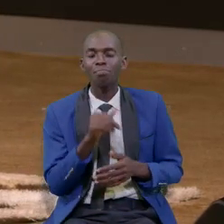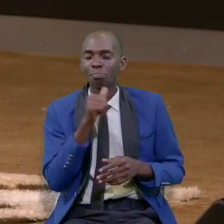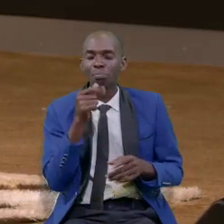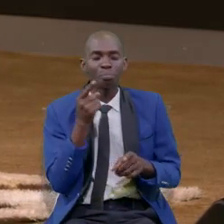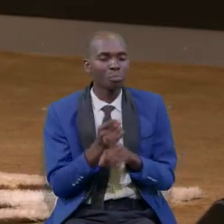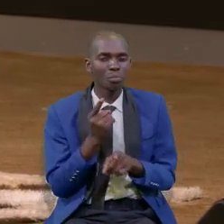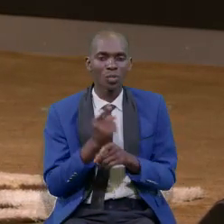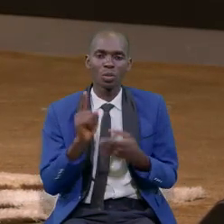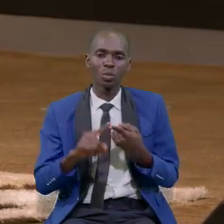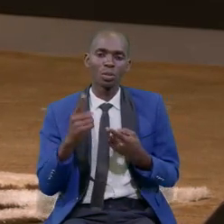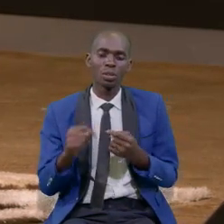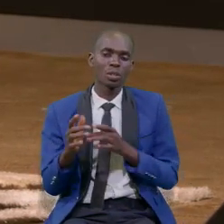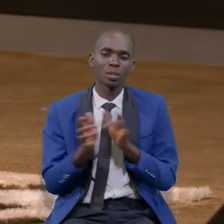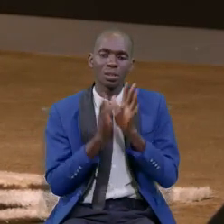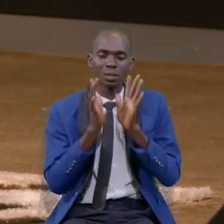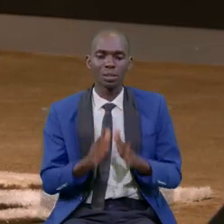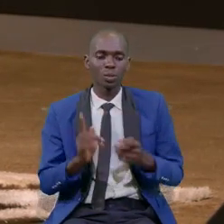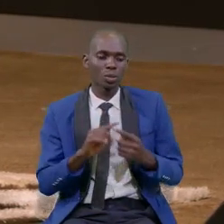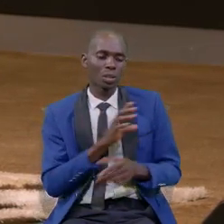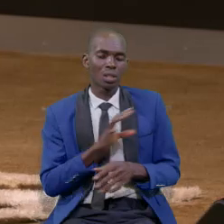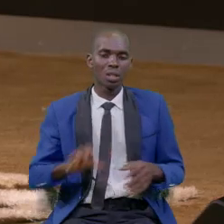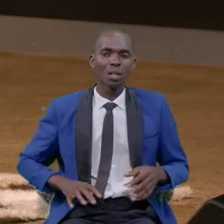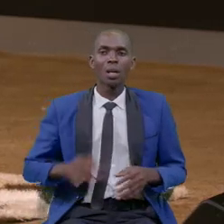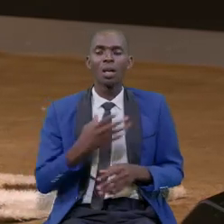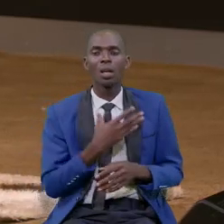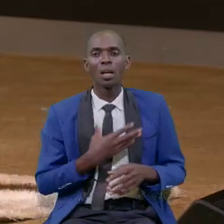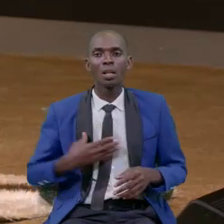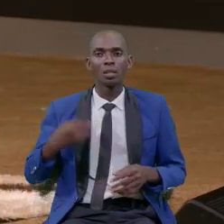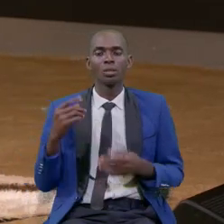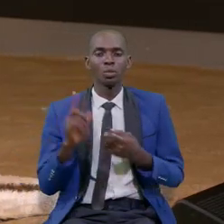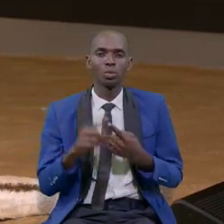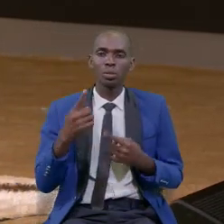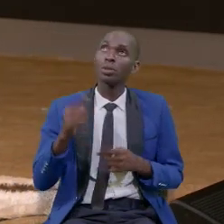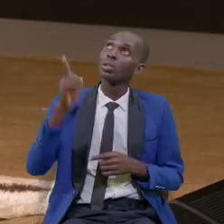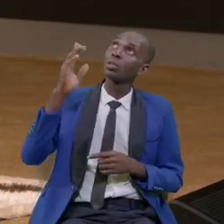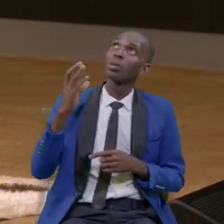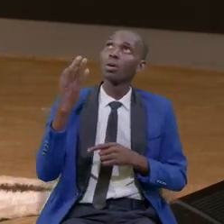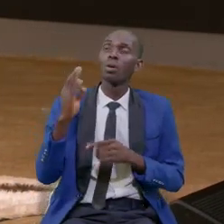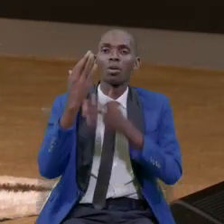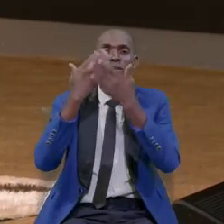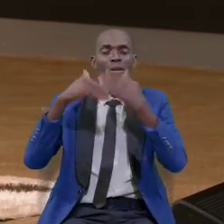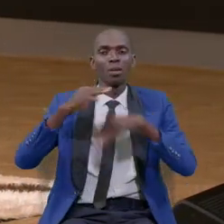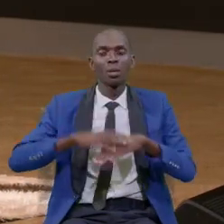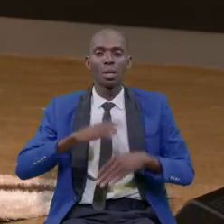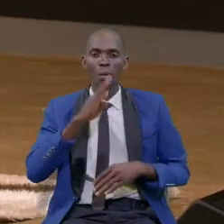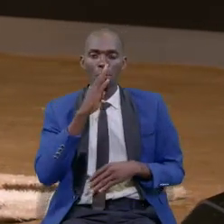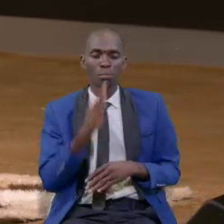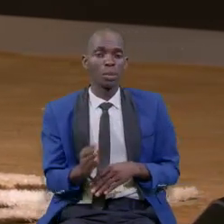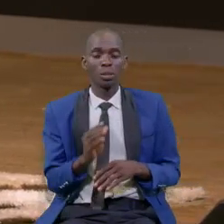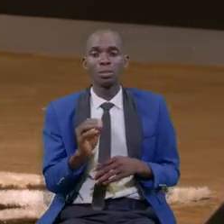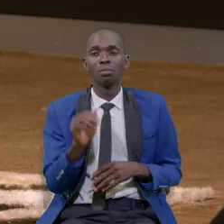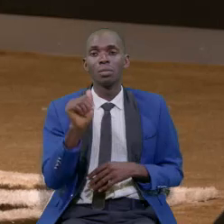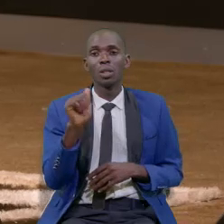the Christian, to Christ, and to the God of heaven, being abominable and